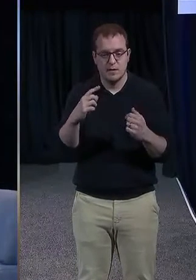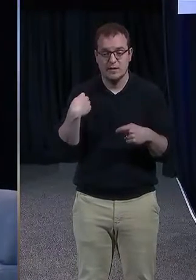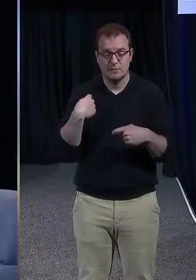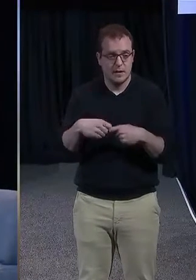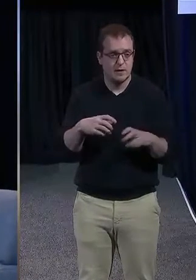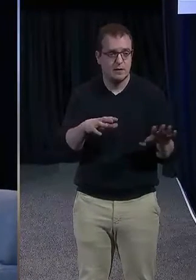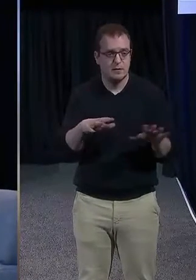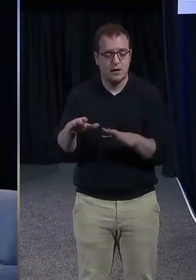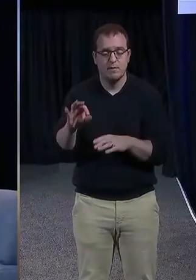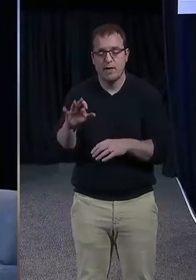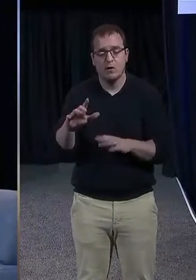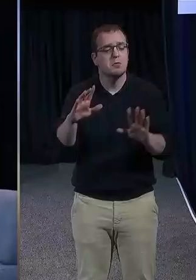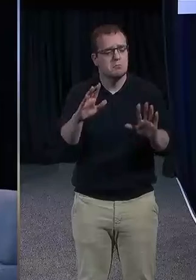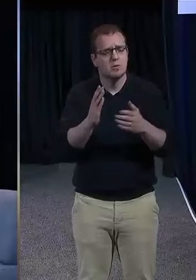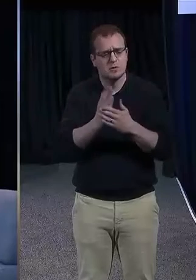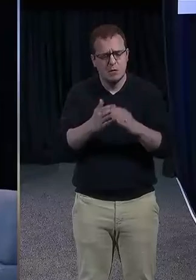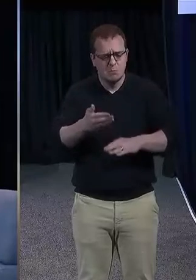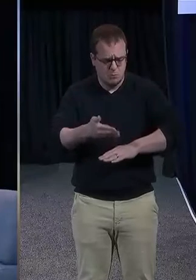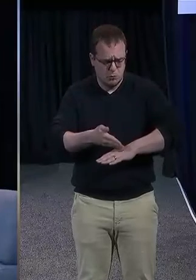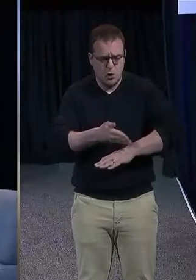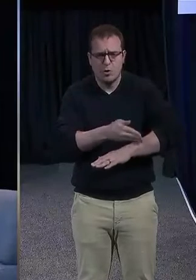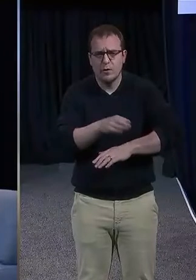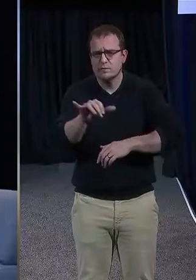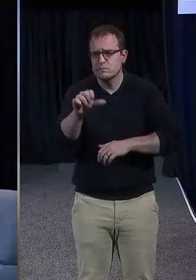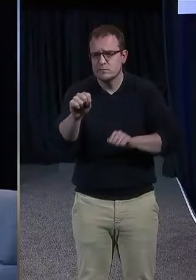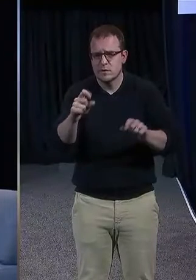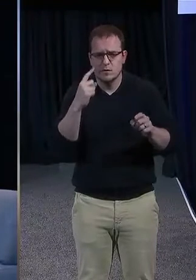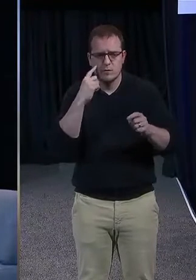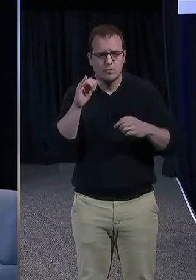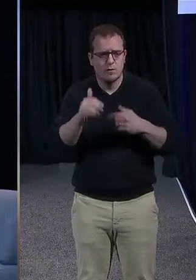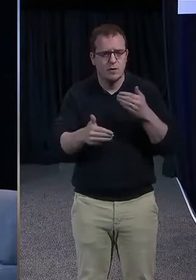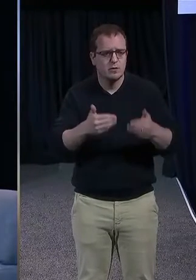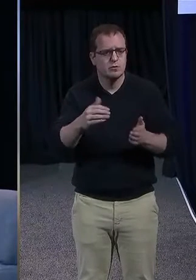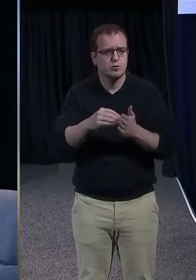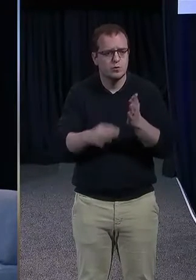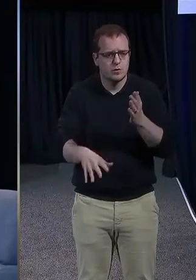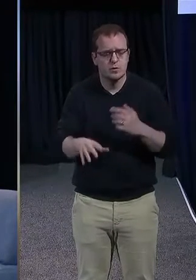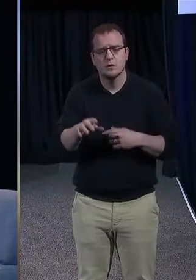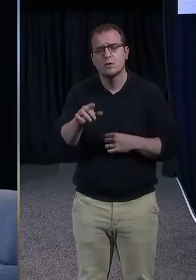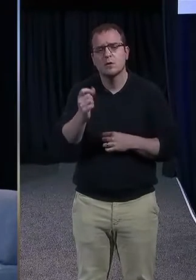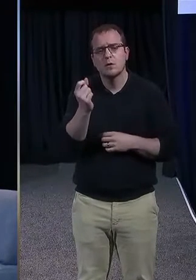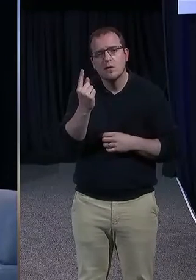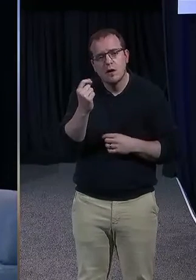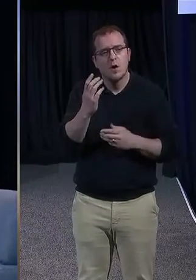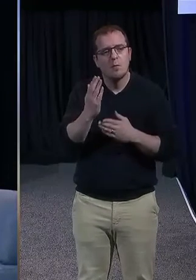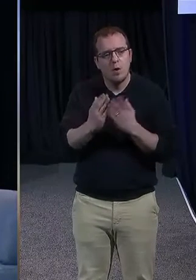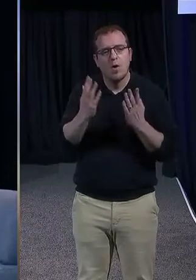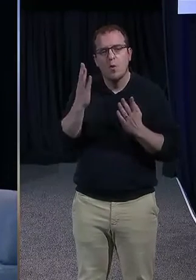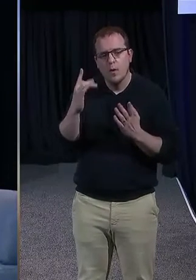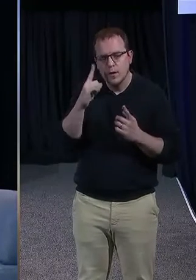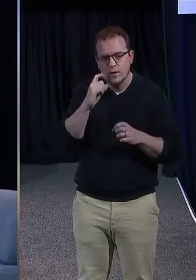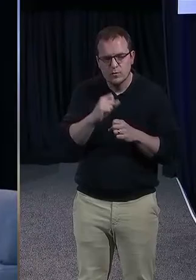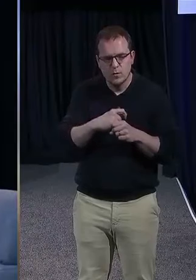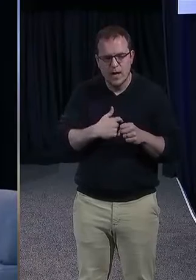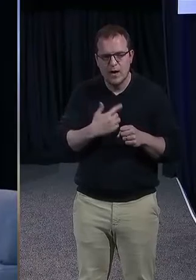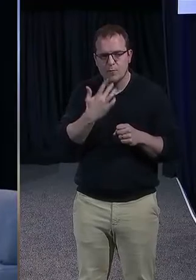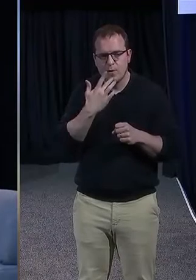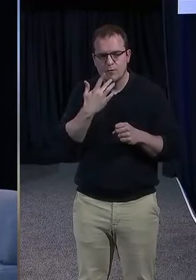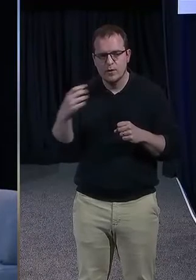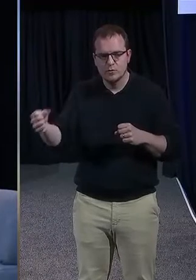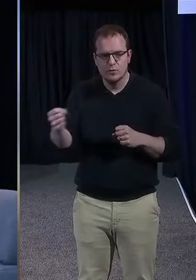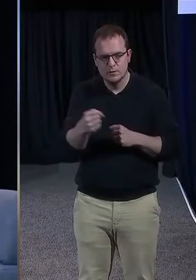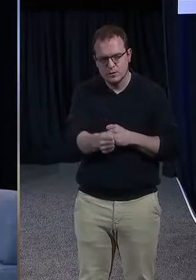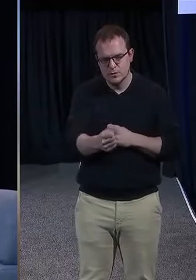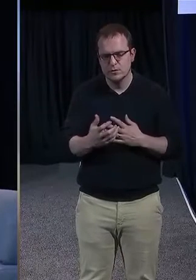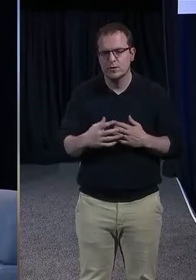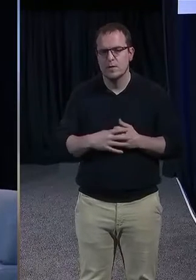So I think while we've made some progress in the area of students, in part because we can do preferential admissions, I